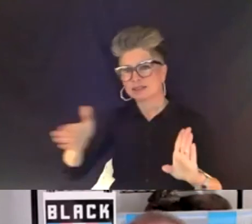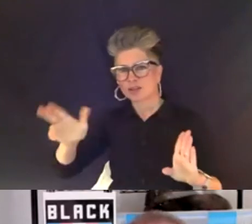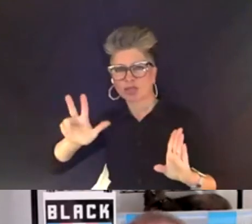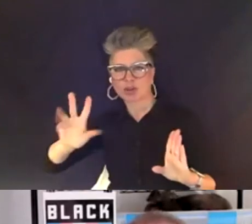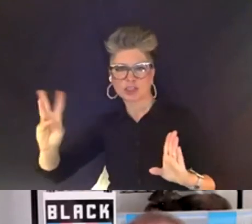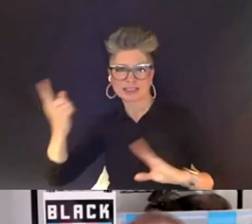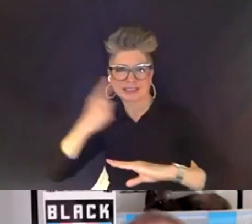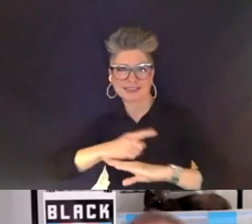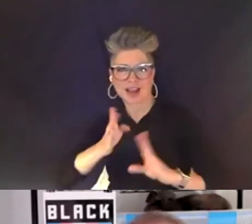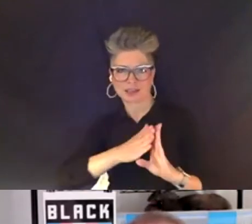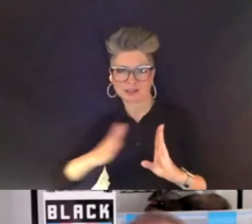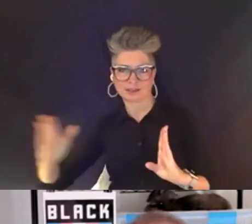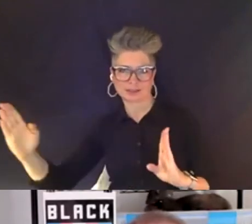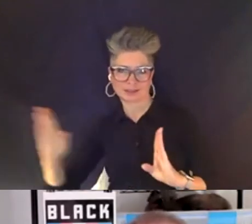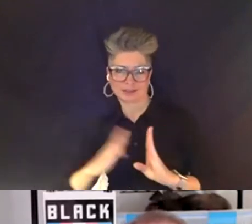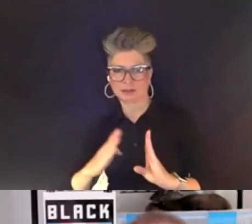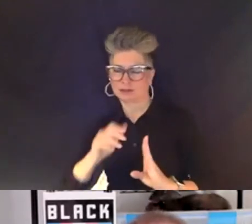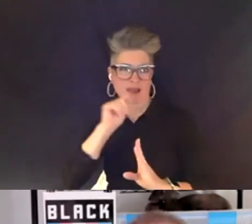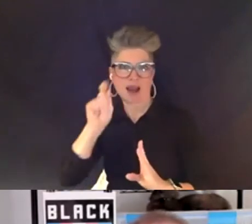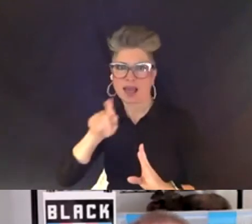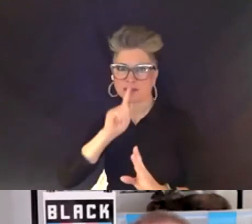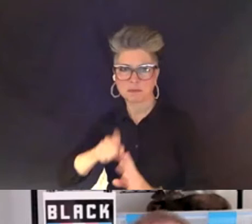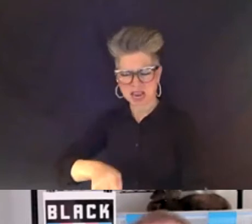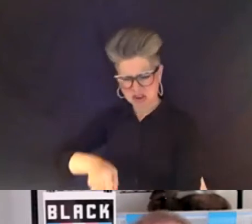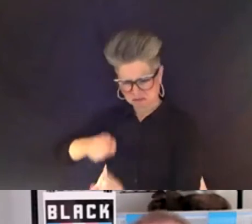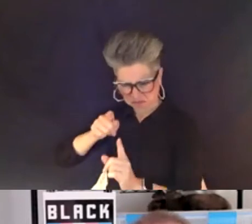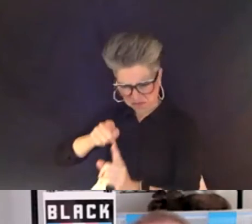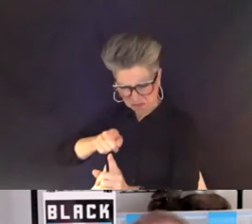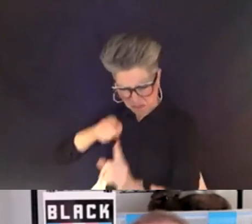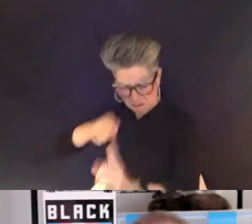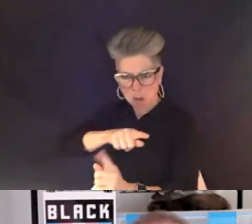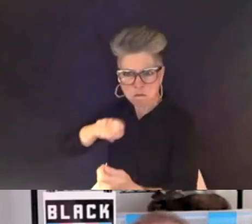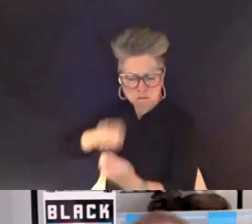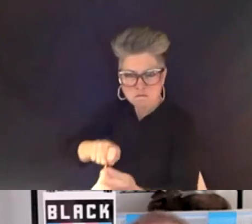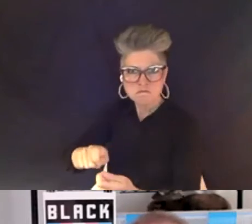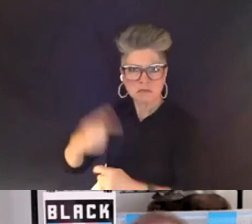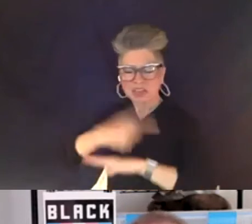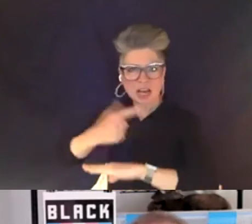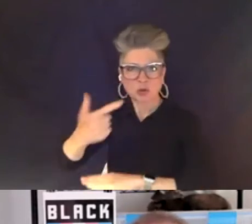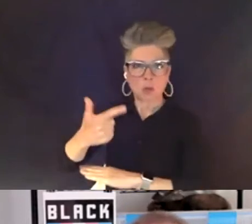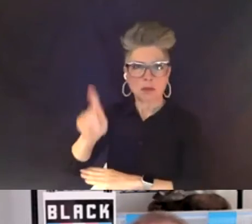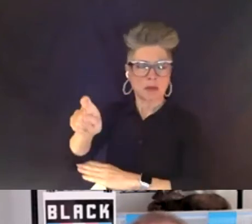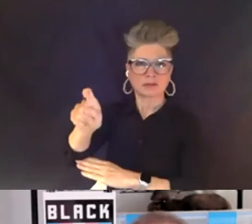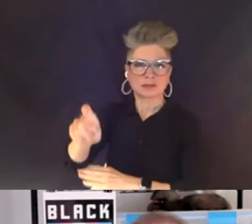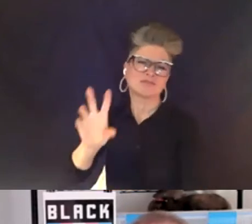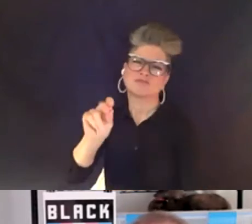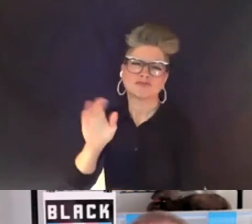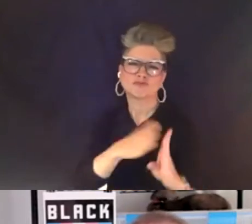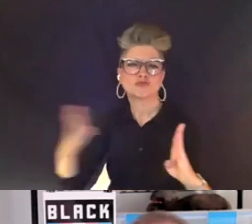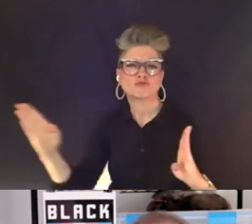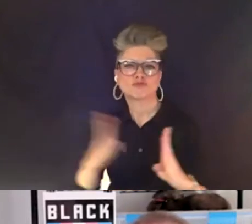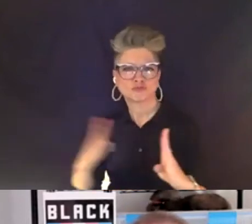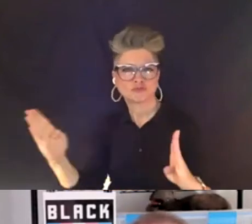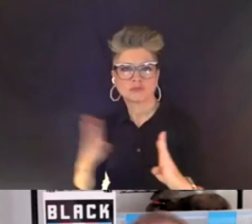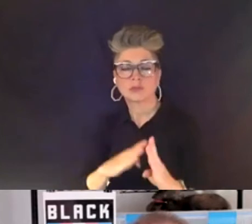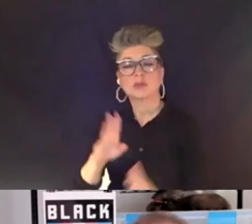there's a window. You don't have to get there on that 21st day. So yes, what Walgreens is doing is